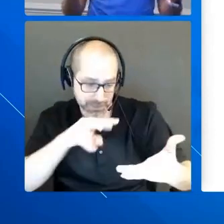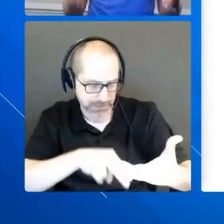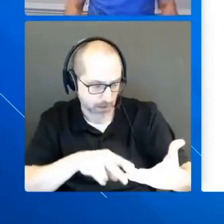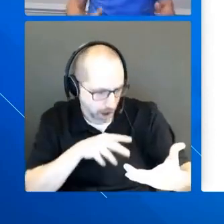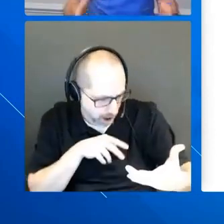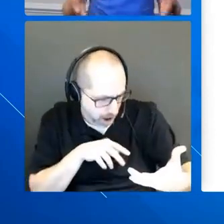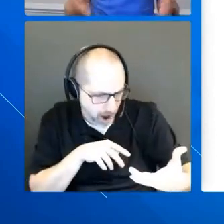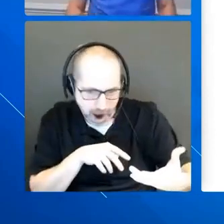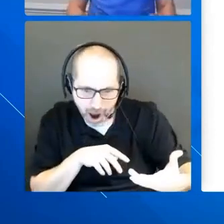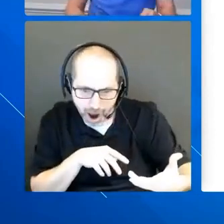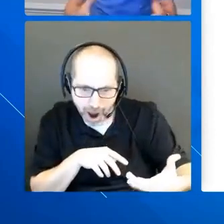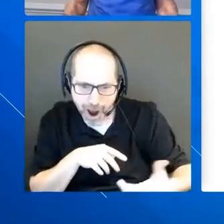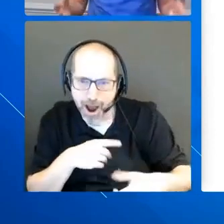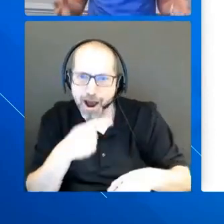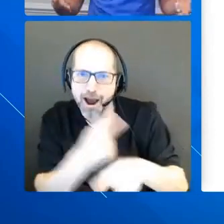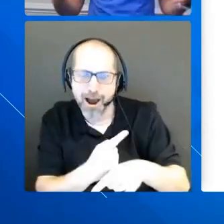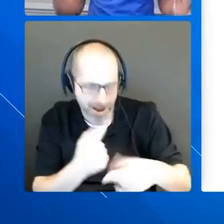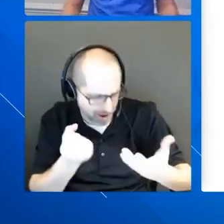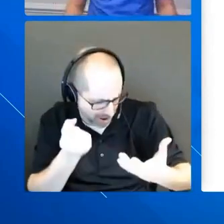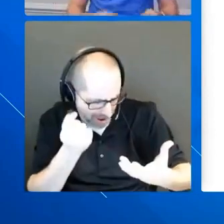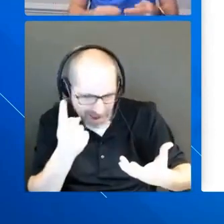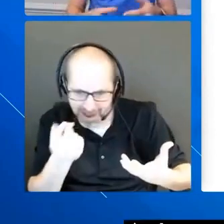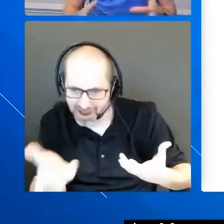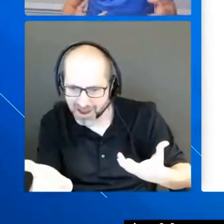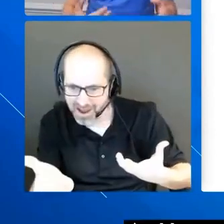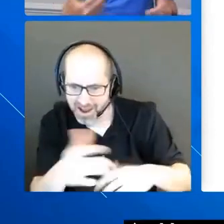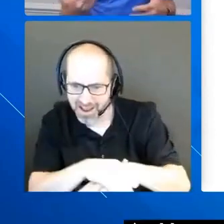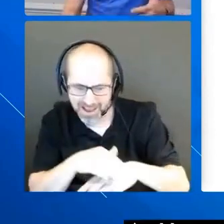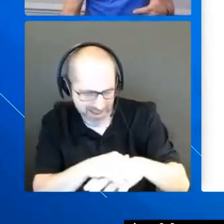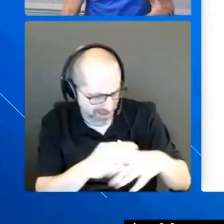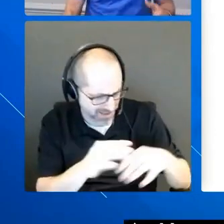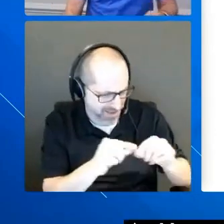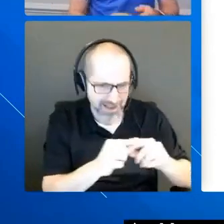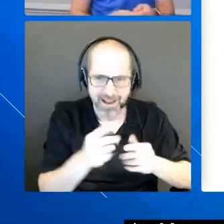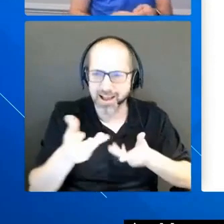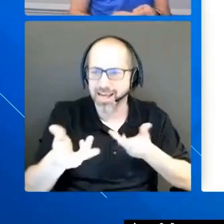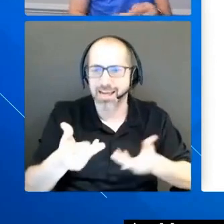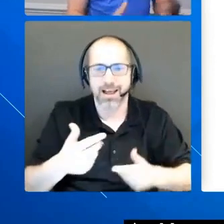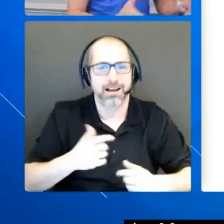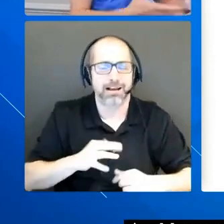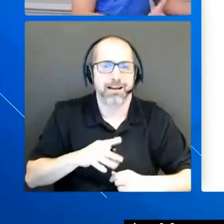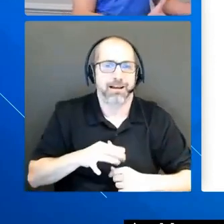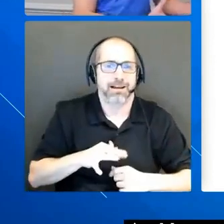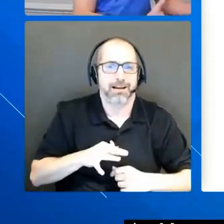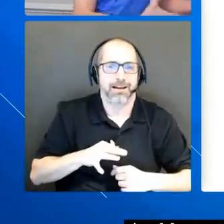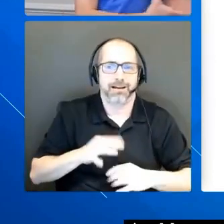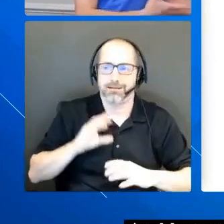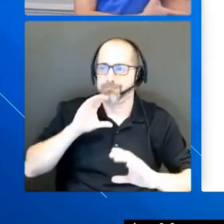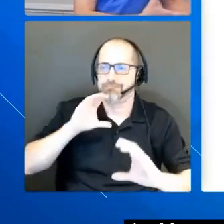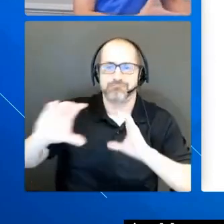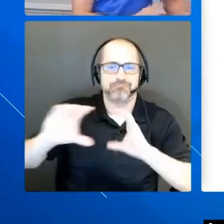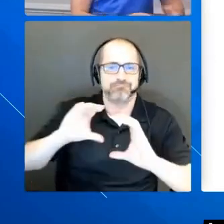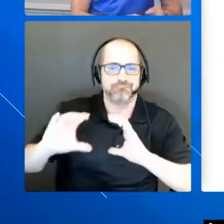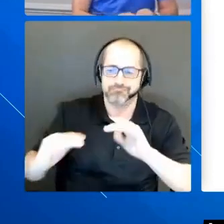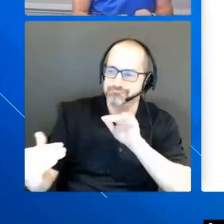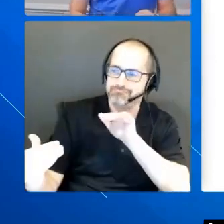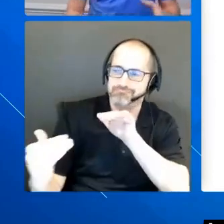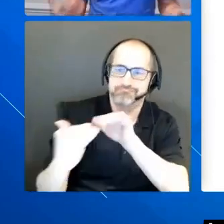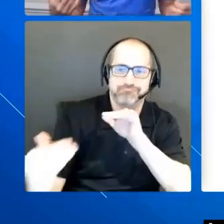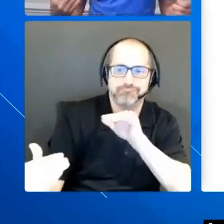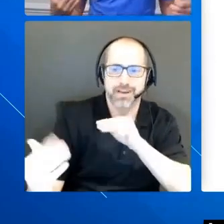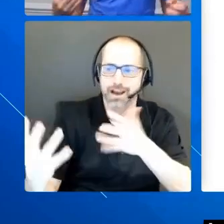was so happy. And I was thrilled because we were having difficulty communicating. I wanted to talk about this cool stuff that we